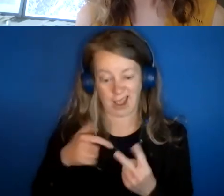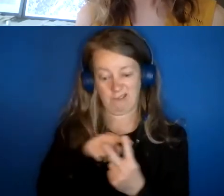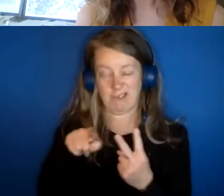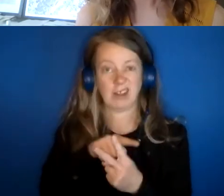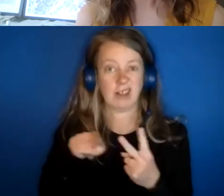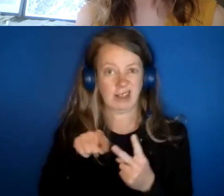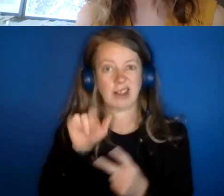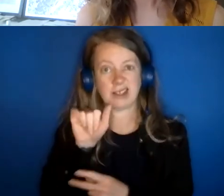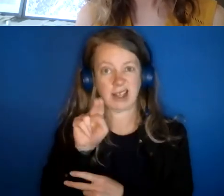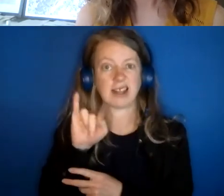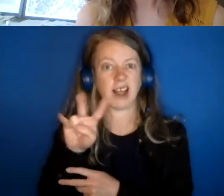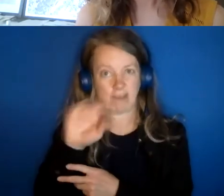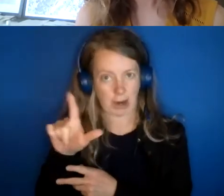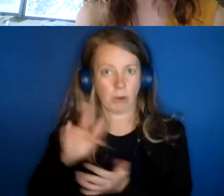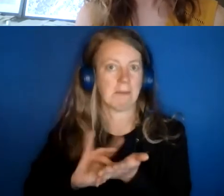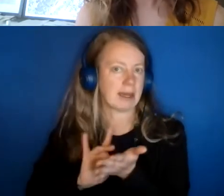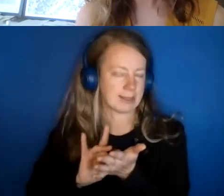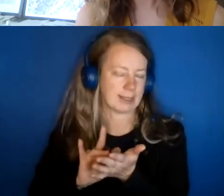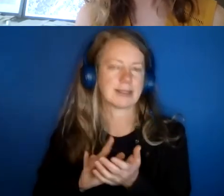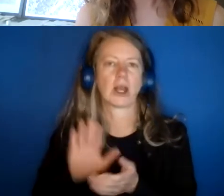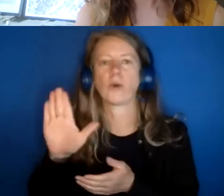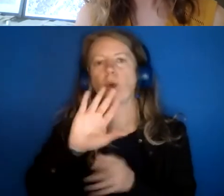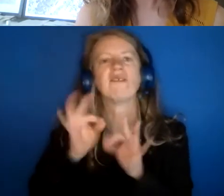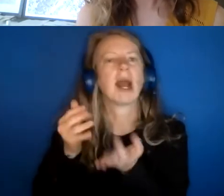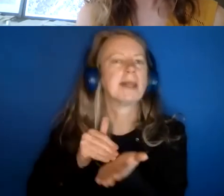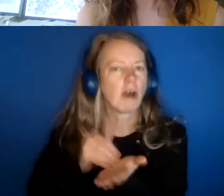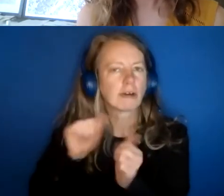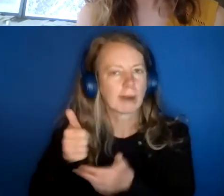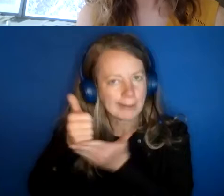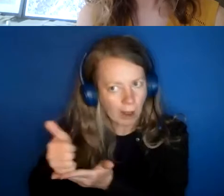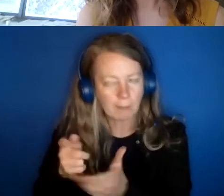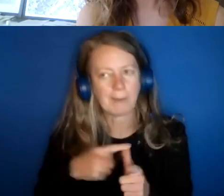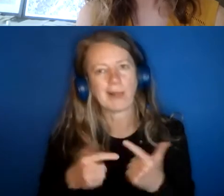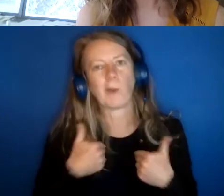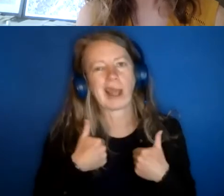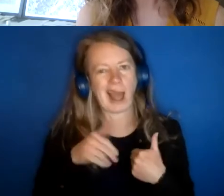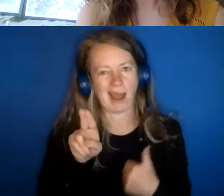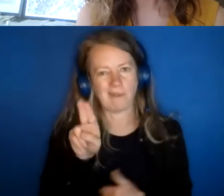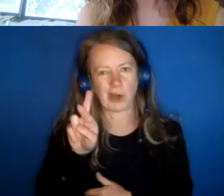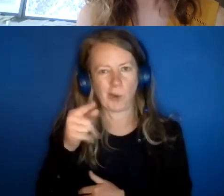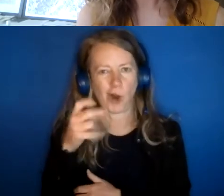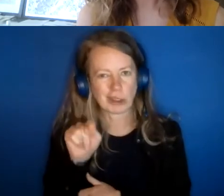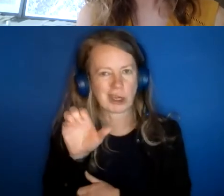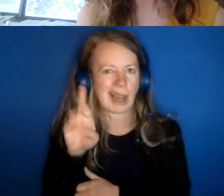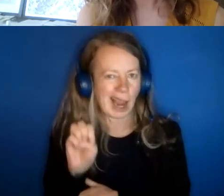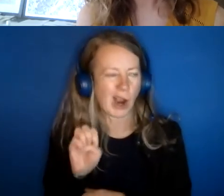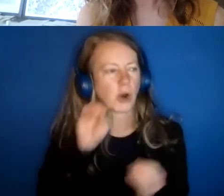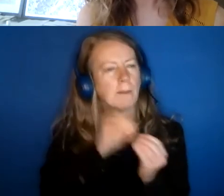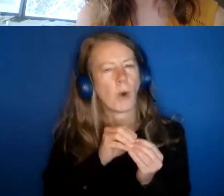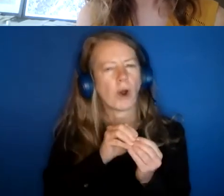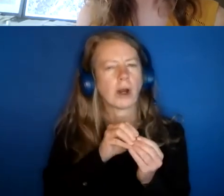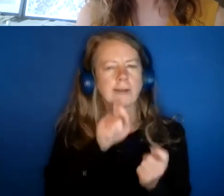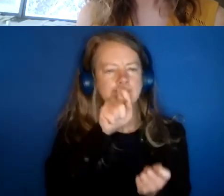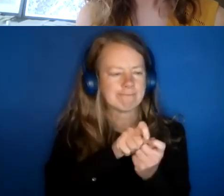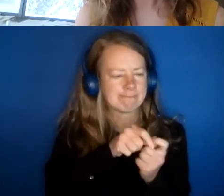that primary care provider can help you with that. But then we have our urgent cares and these sort of more specialty COVID-focused clinics